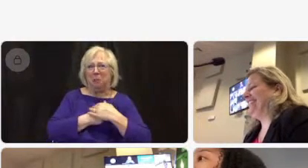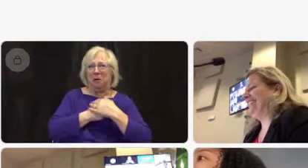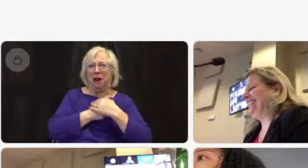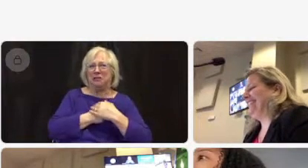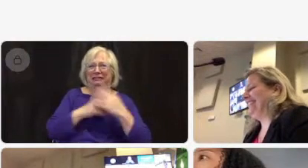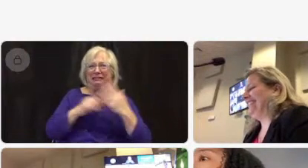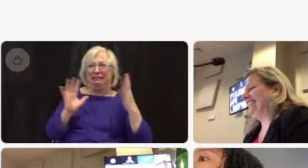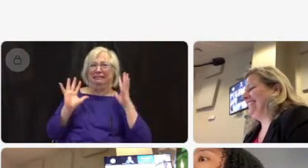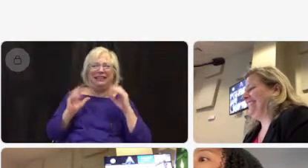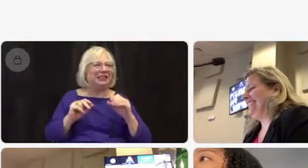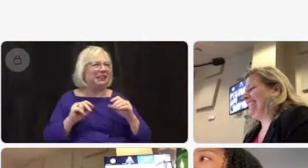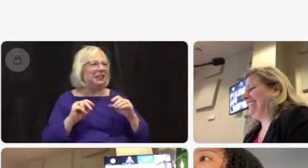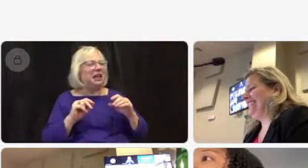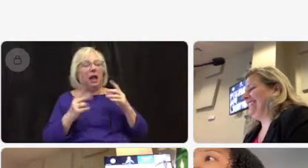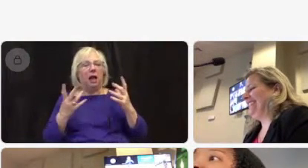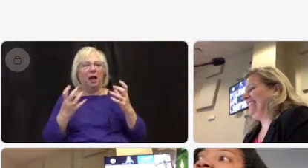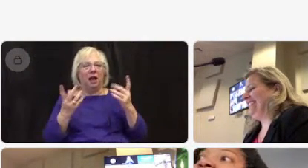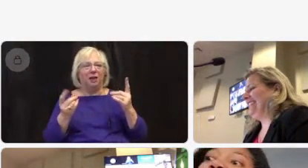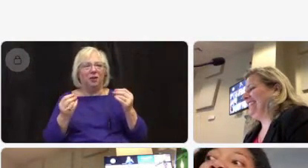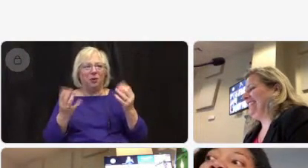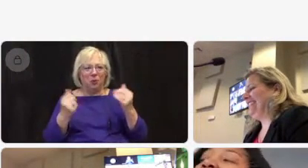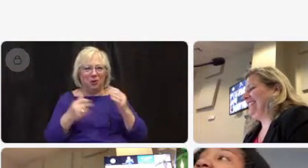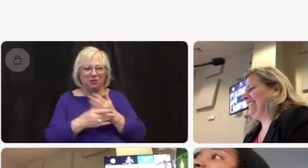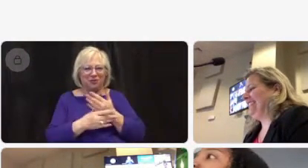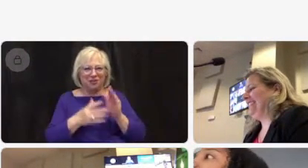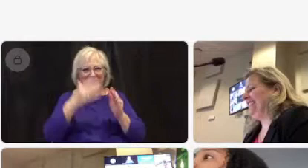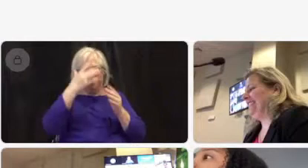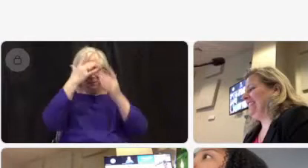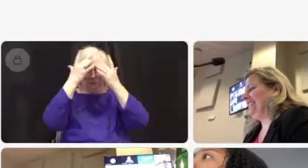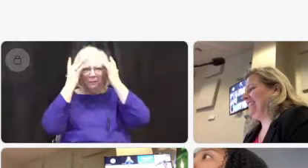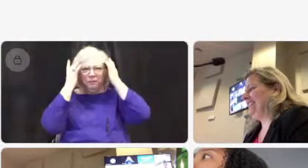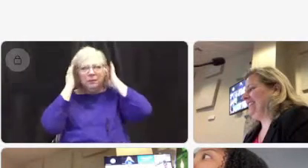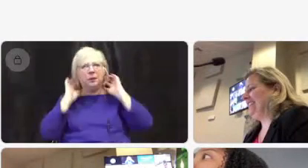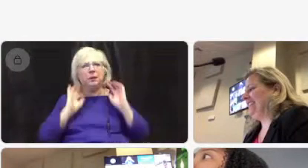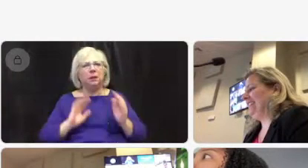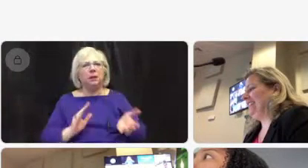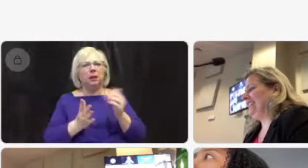want to share is, again,